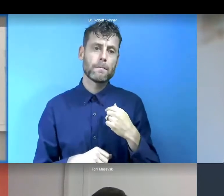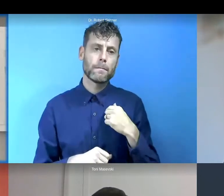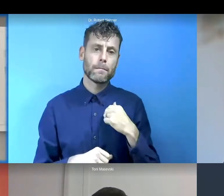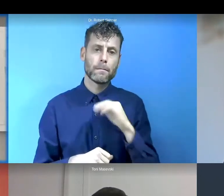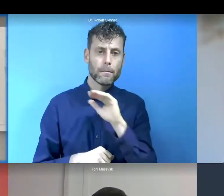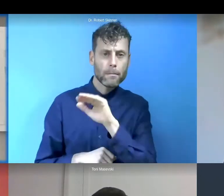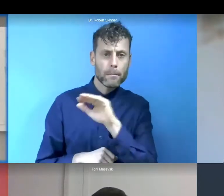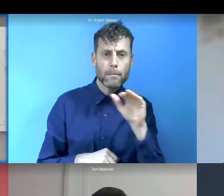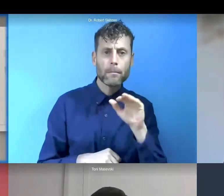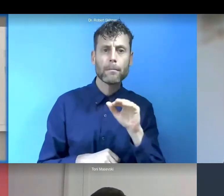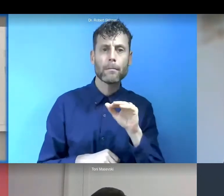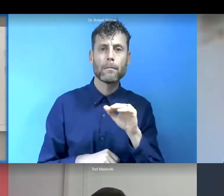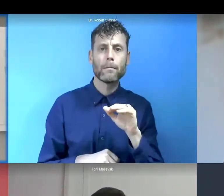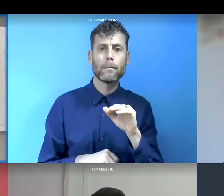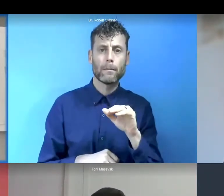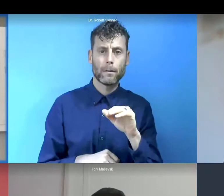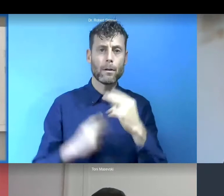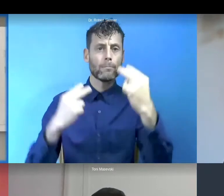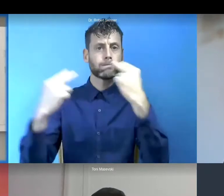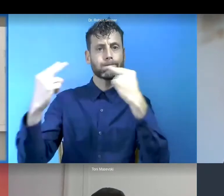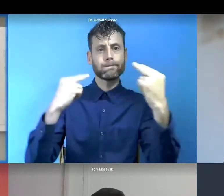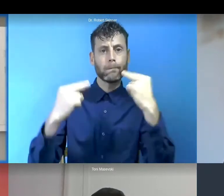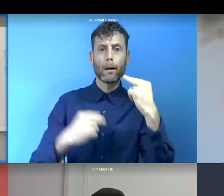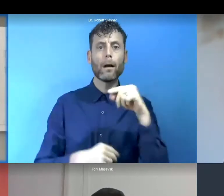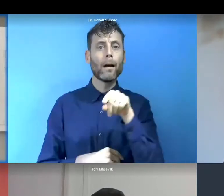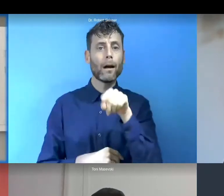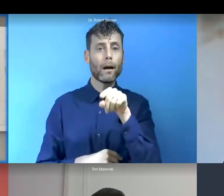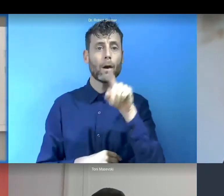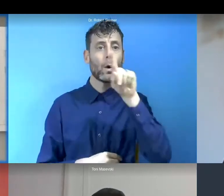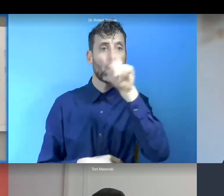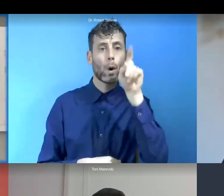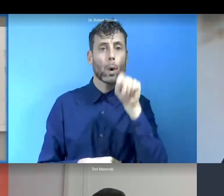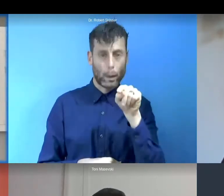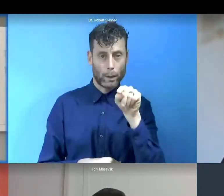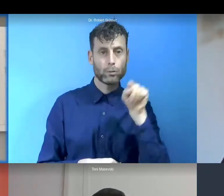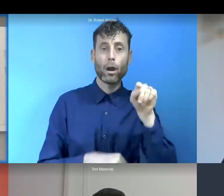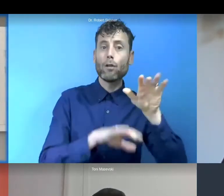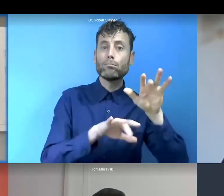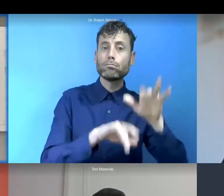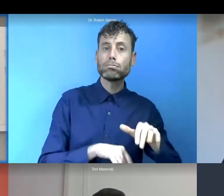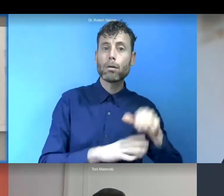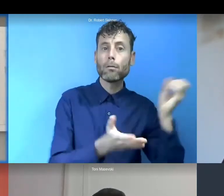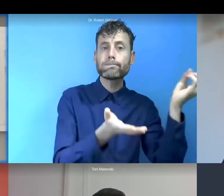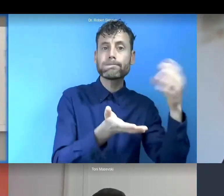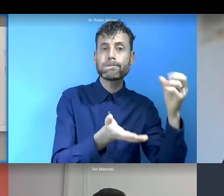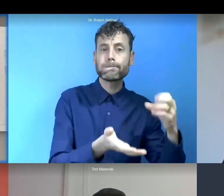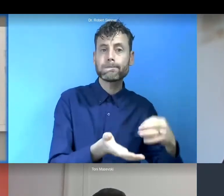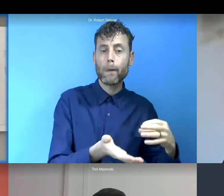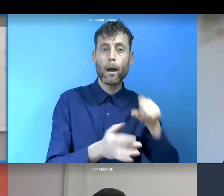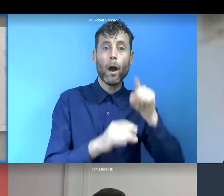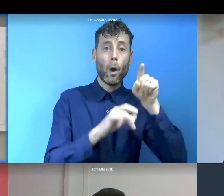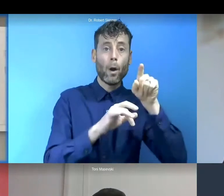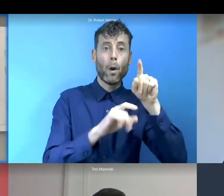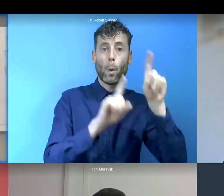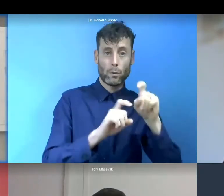participants that they can write questions during the entire panel. We have already collected a lot of them,